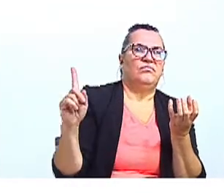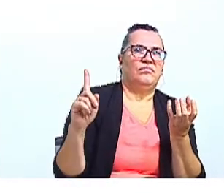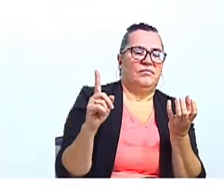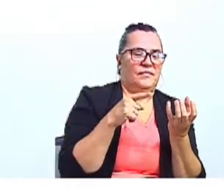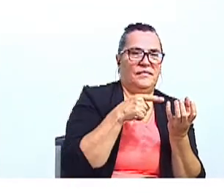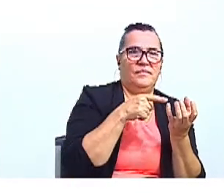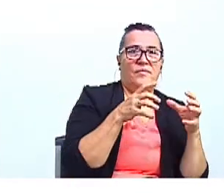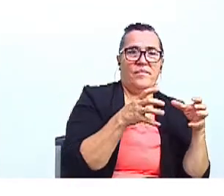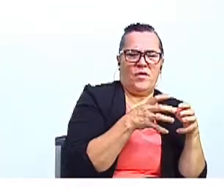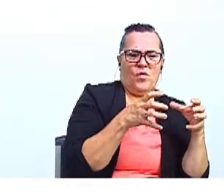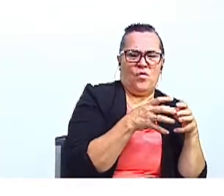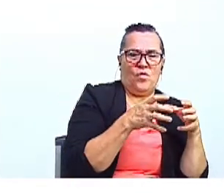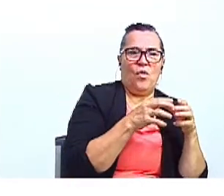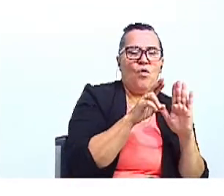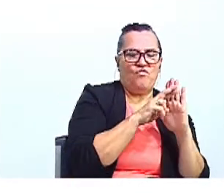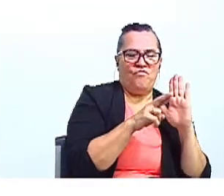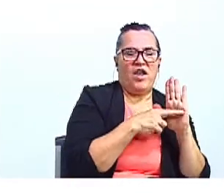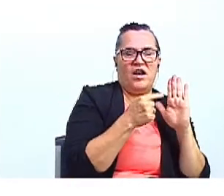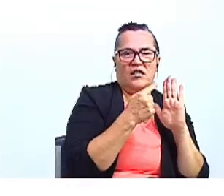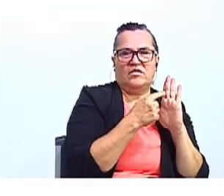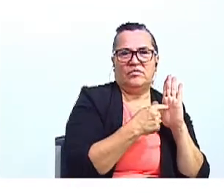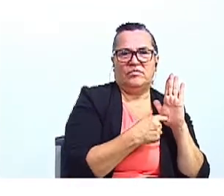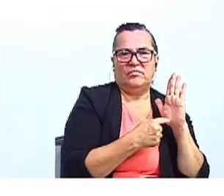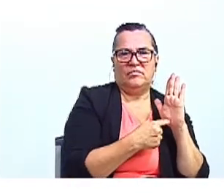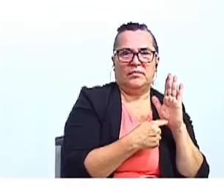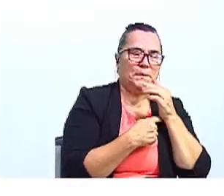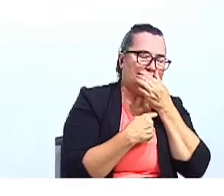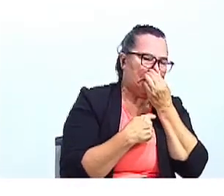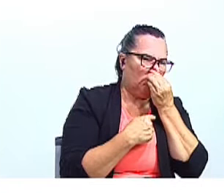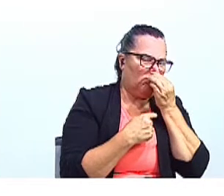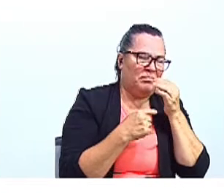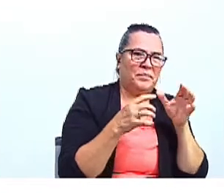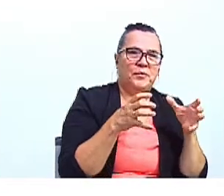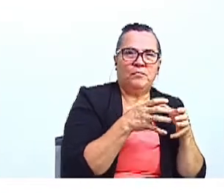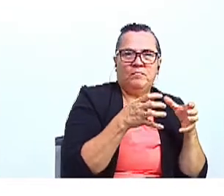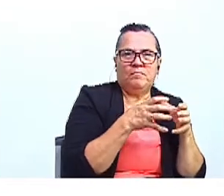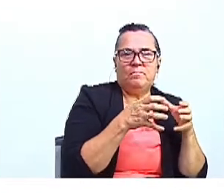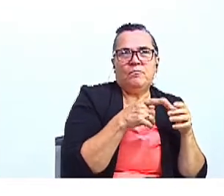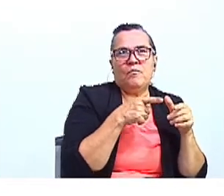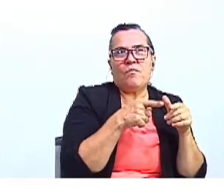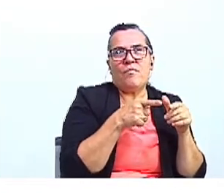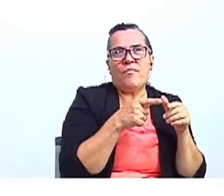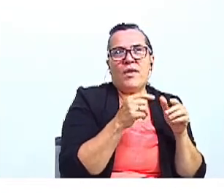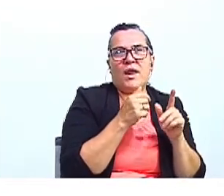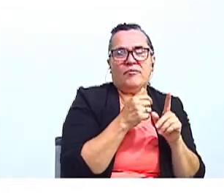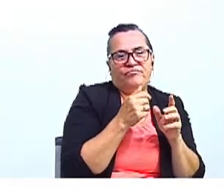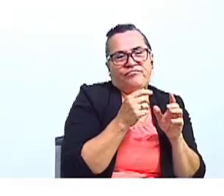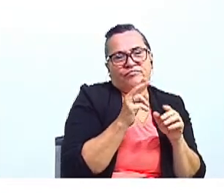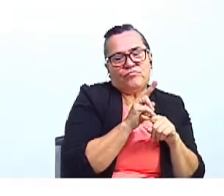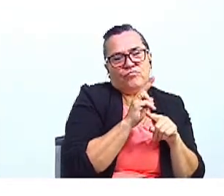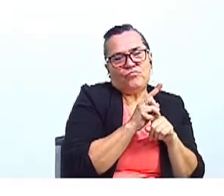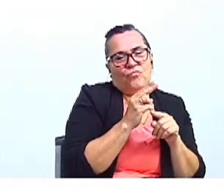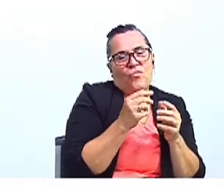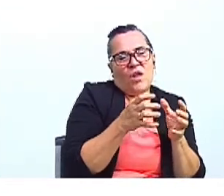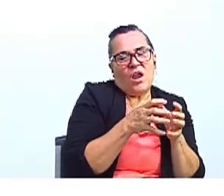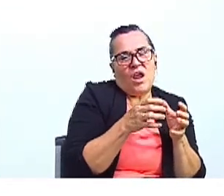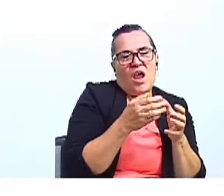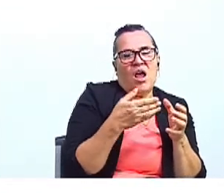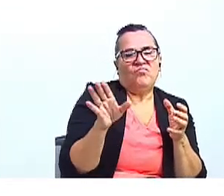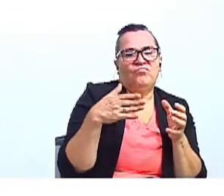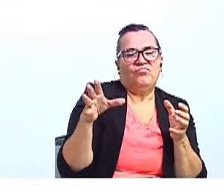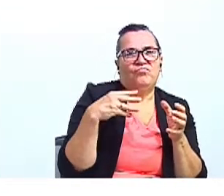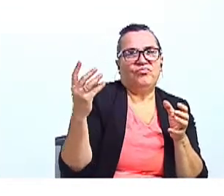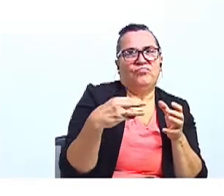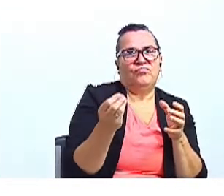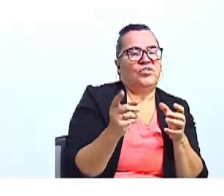usually have rules the members must follow, such as excluding others and not being